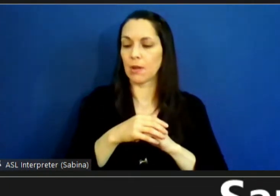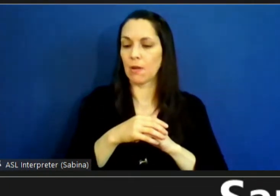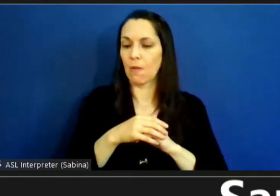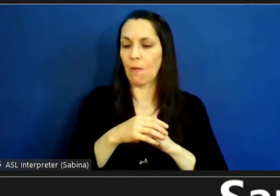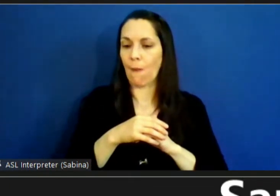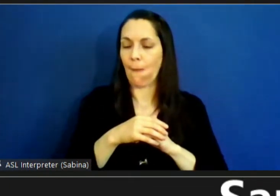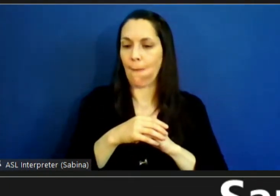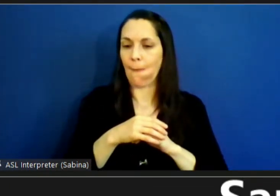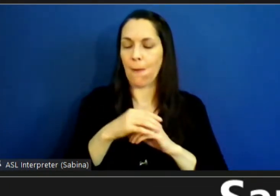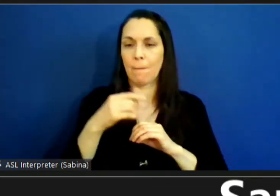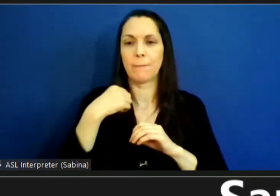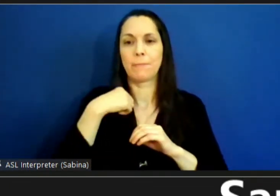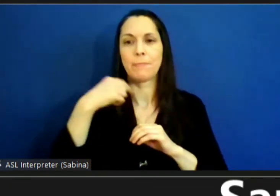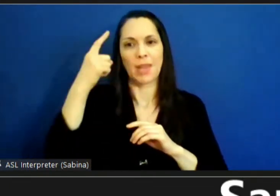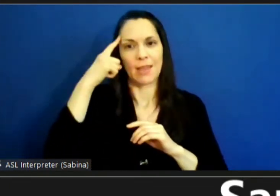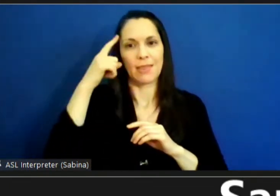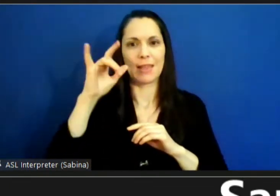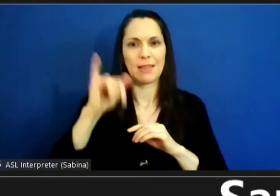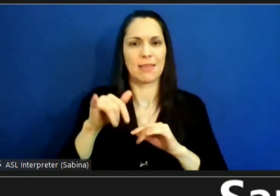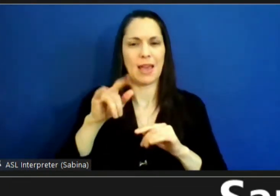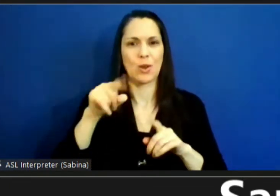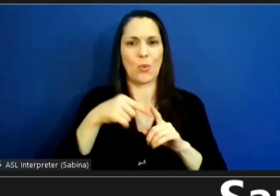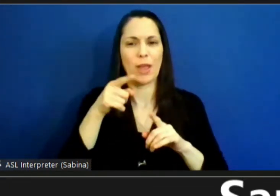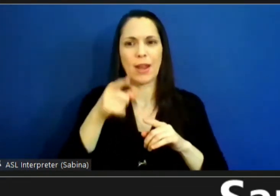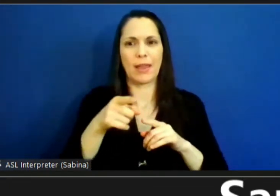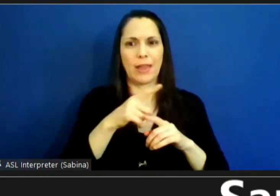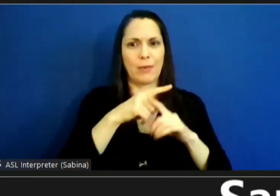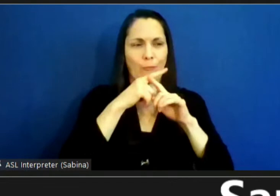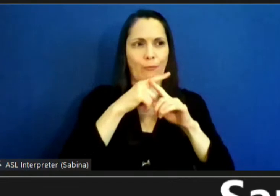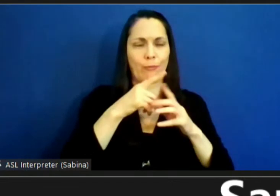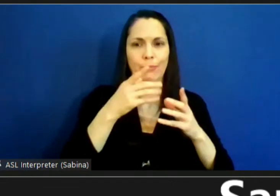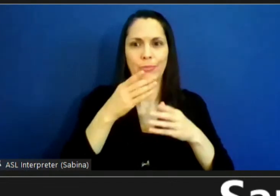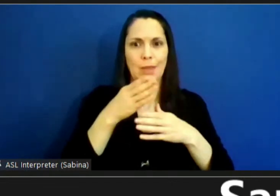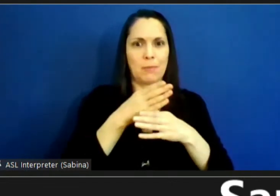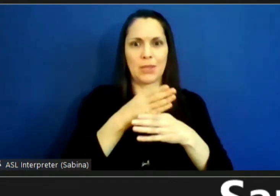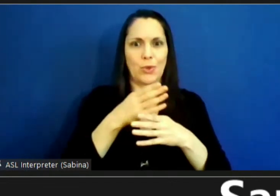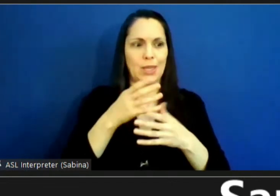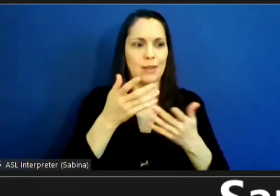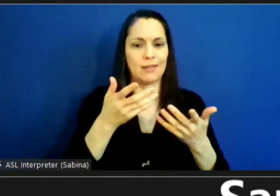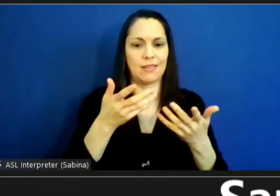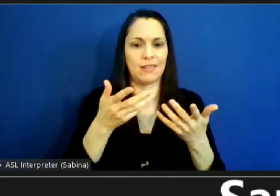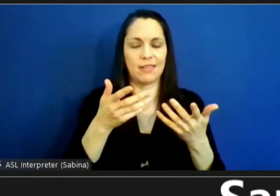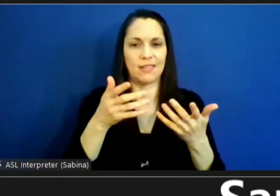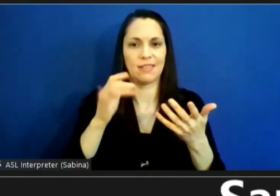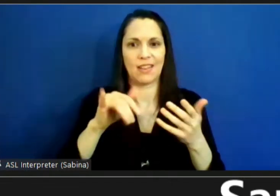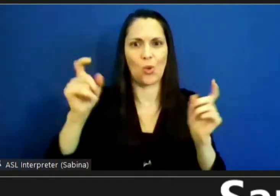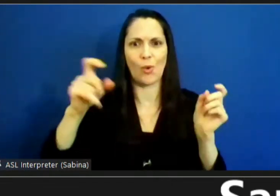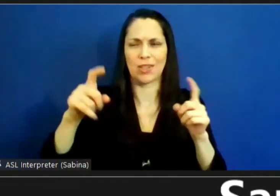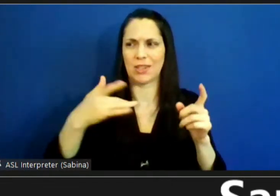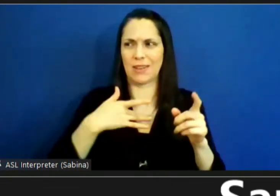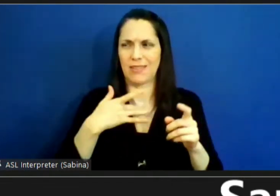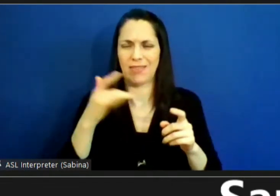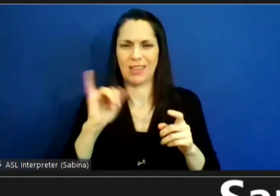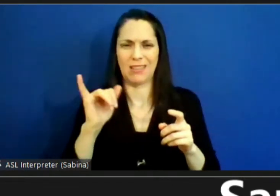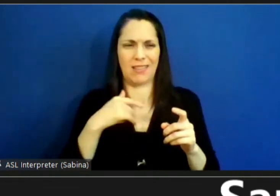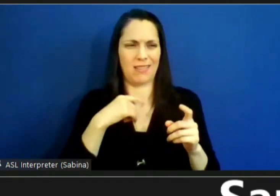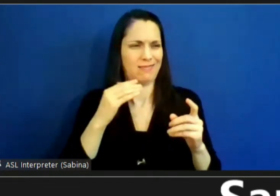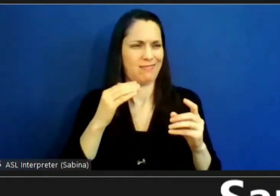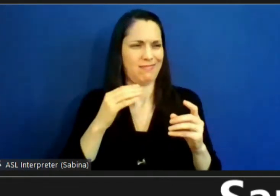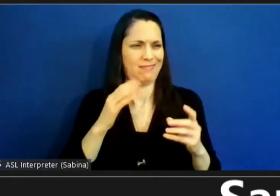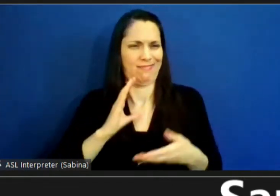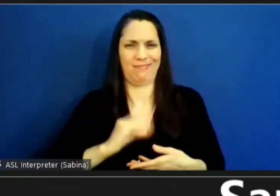between the questions insults our professionalism and treats us like we're class clowns, disrupting a proceeding. And I would like to